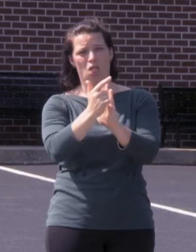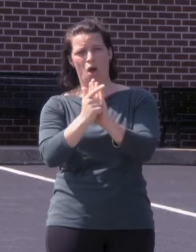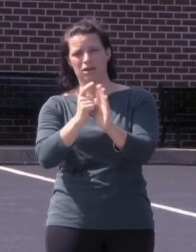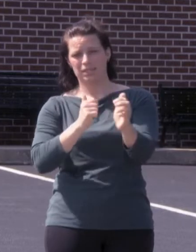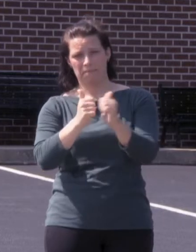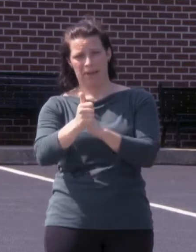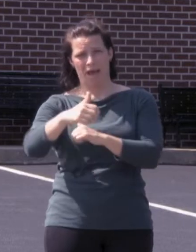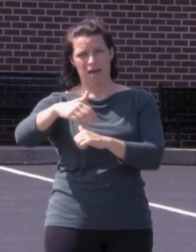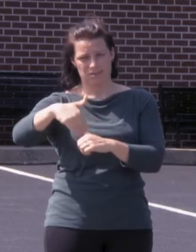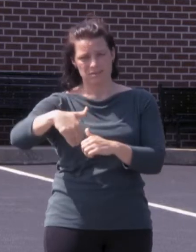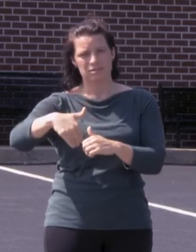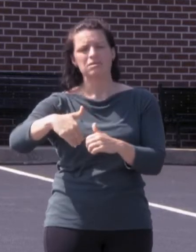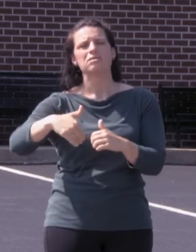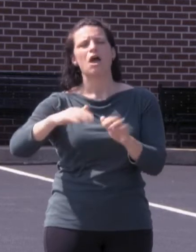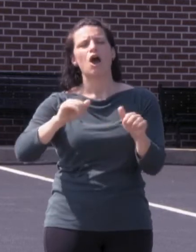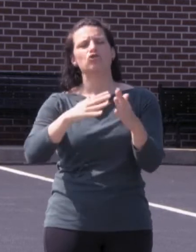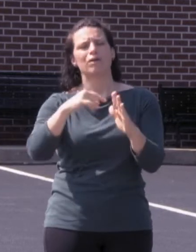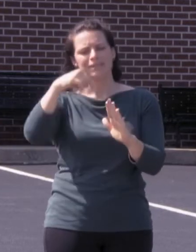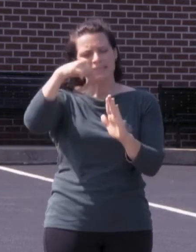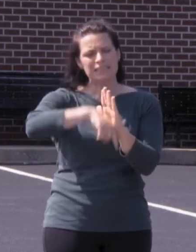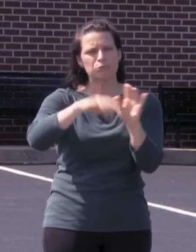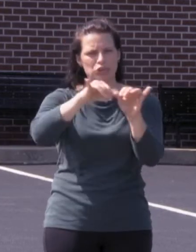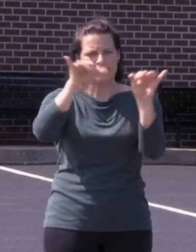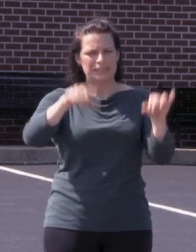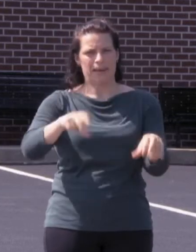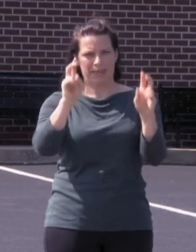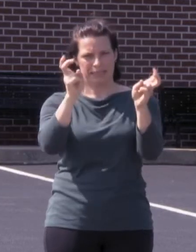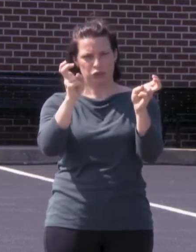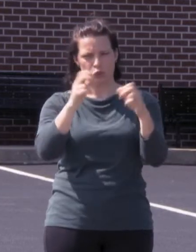passed address deeper systemic issues